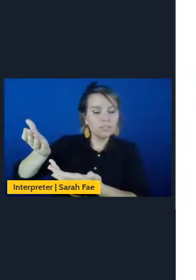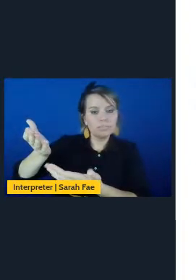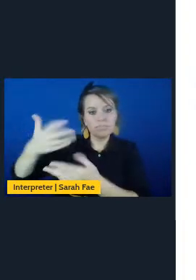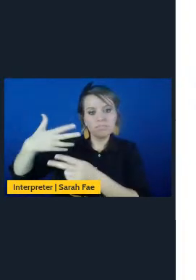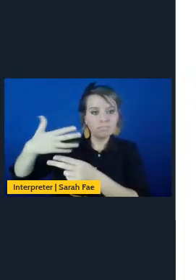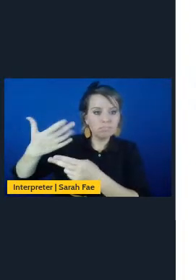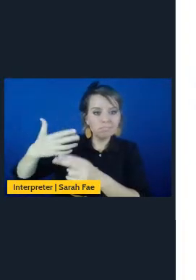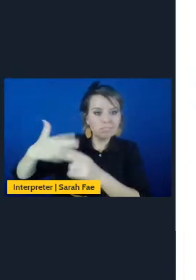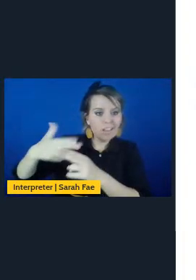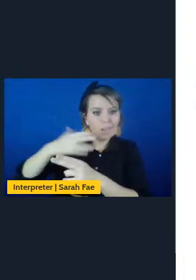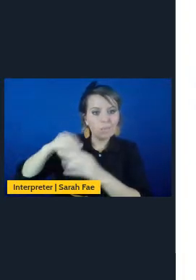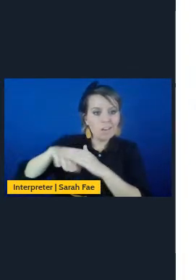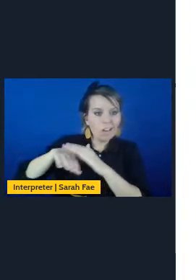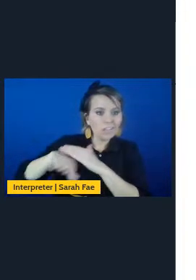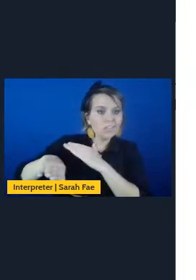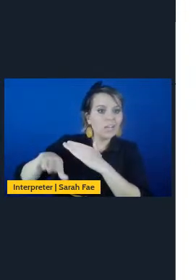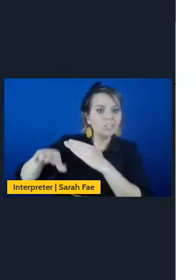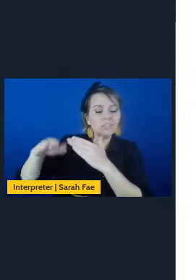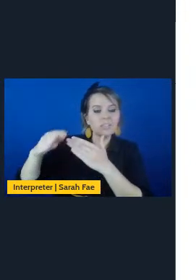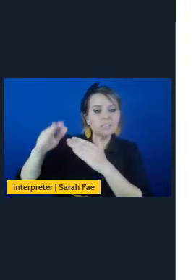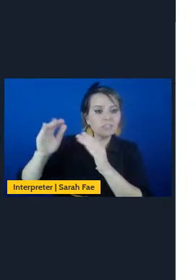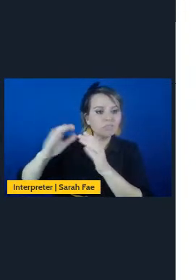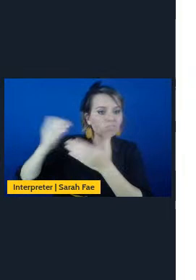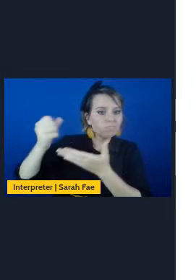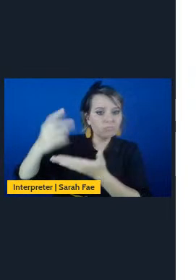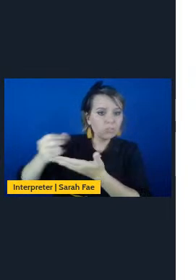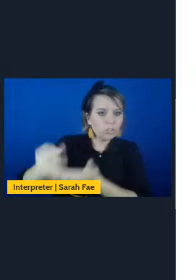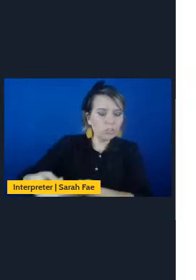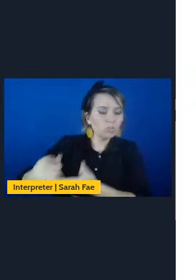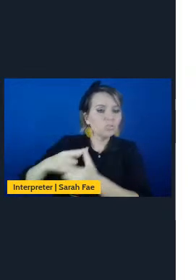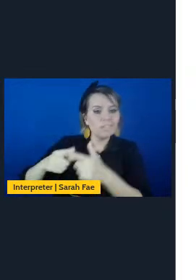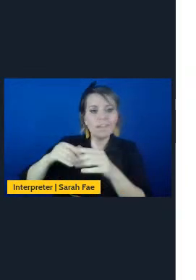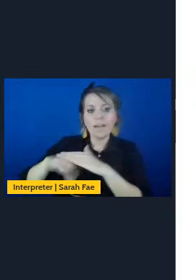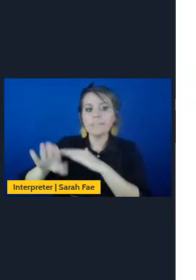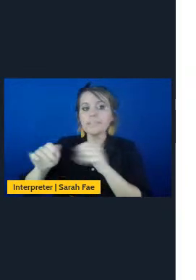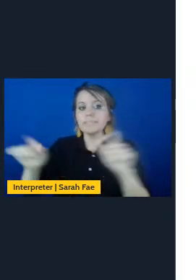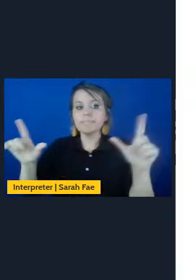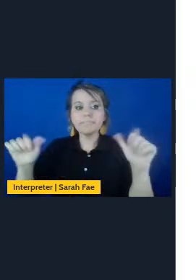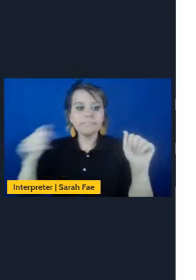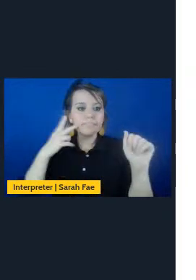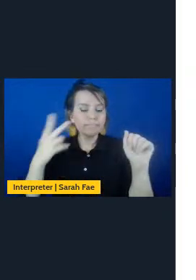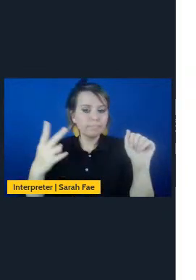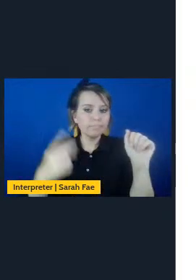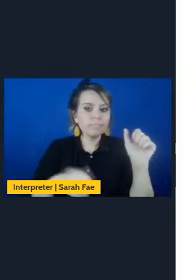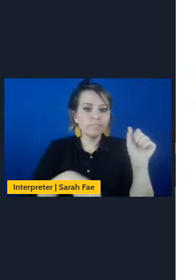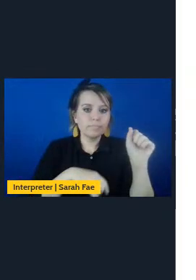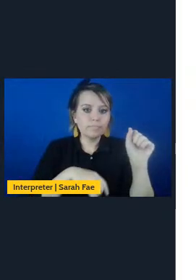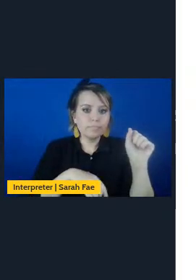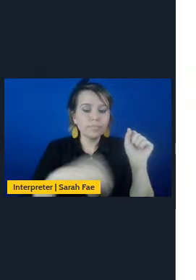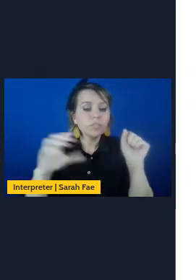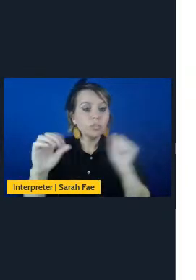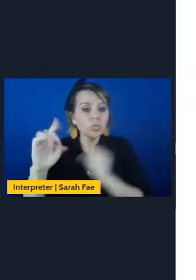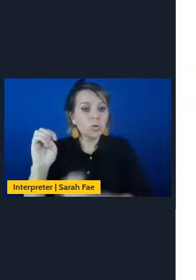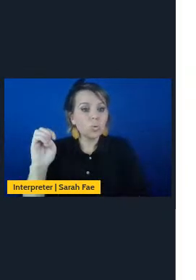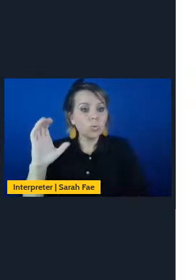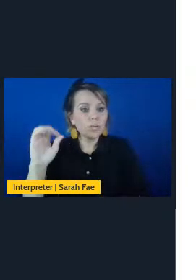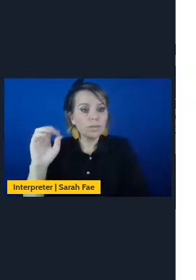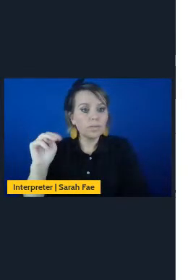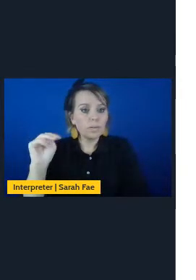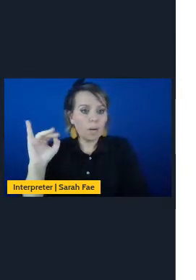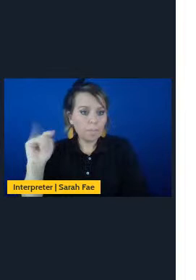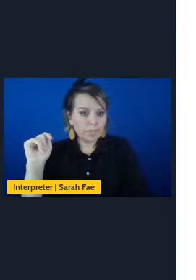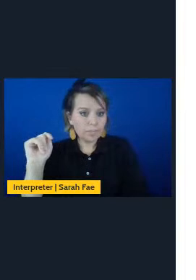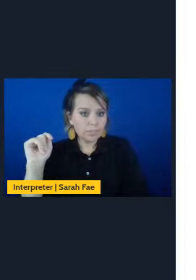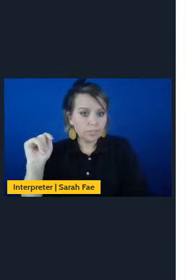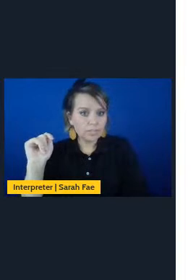access credentials, and the mirroring is set up for you. So the mirror is to code commit, and on the main